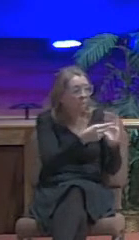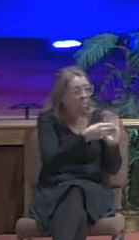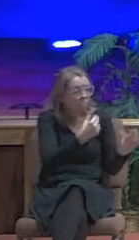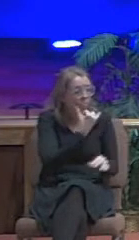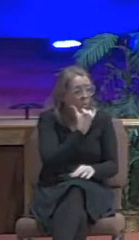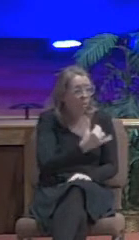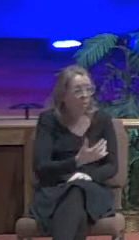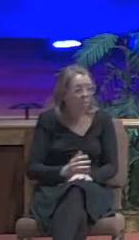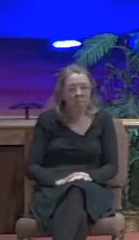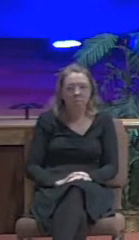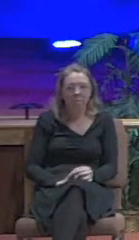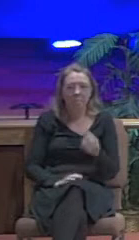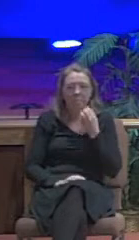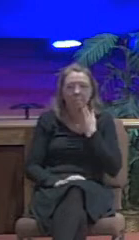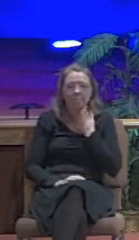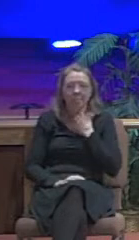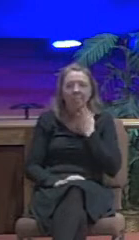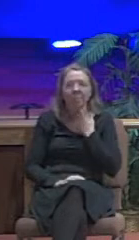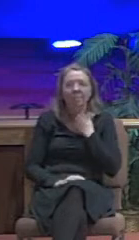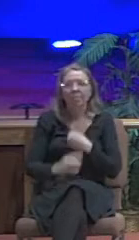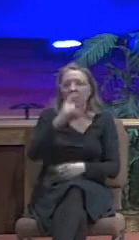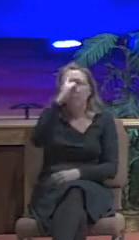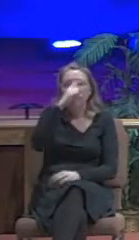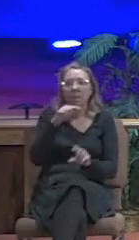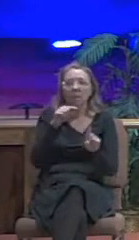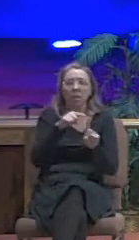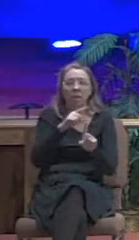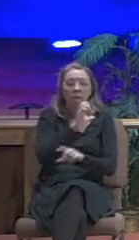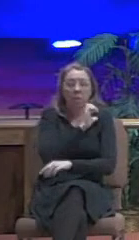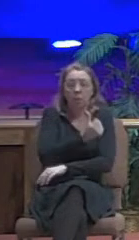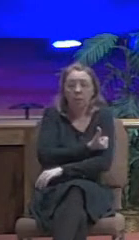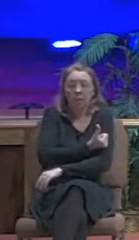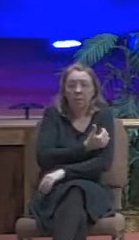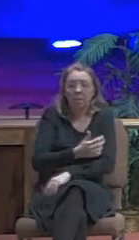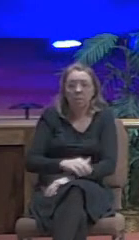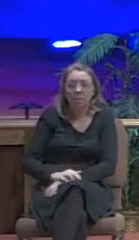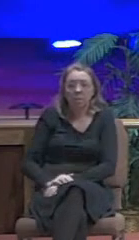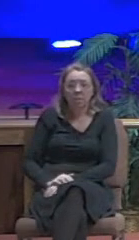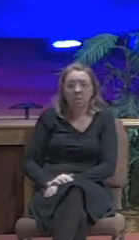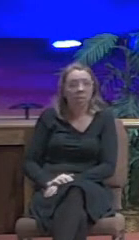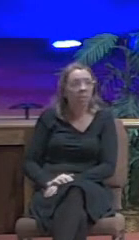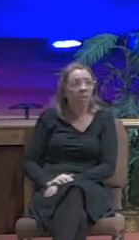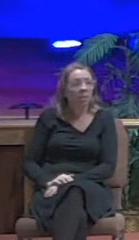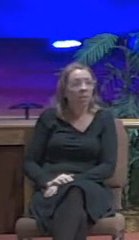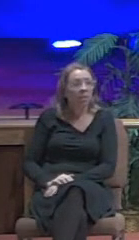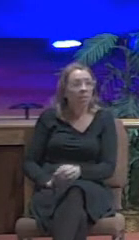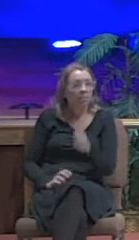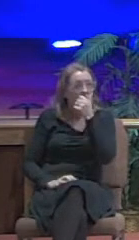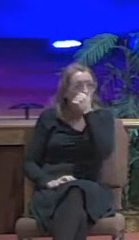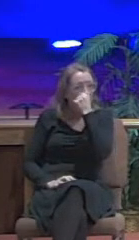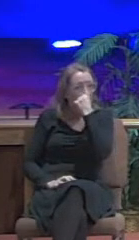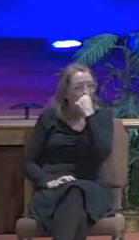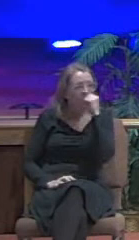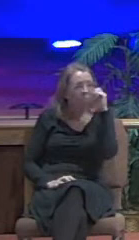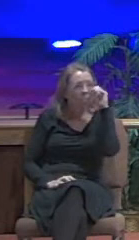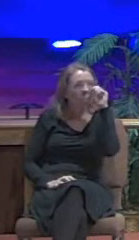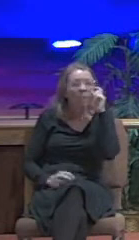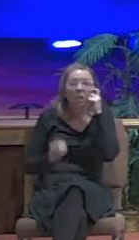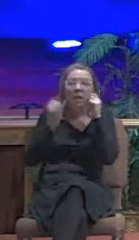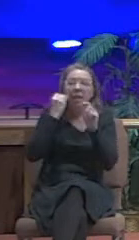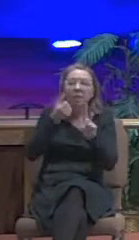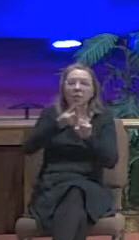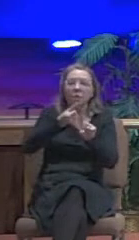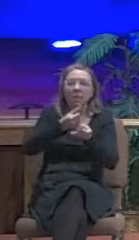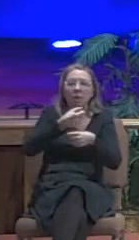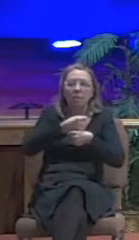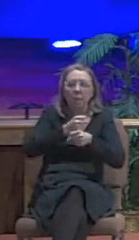The thing about authority is you all are accountable, right? If your boss makes a mistake, if you make a mistake because your boss told you to do something,